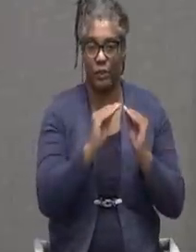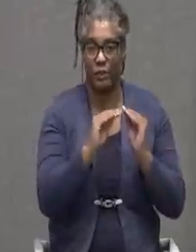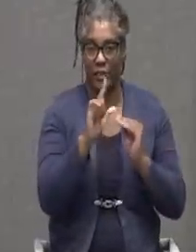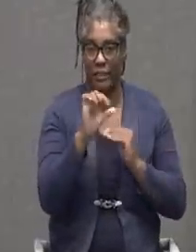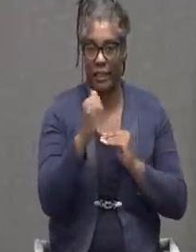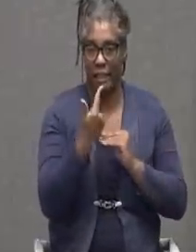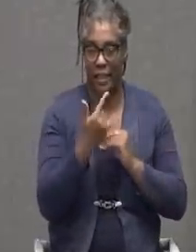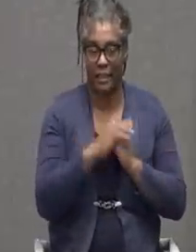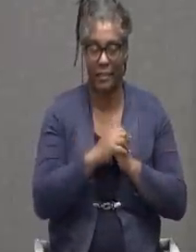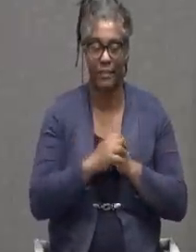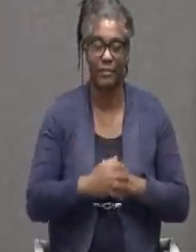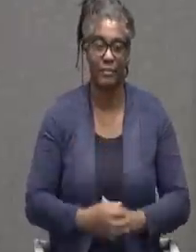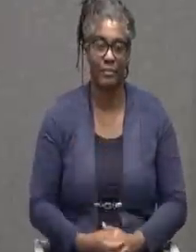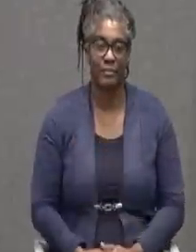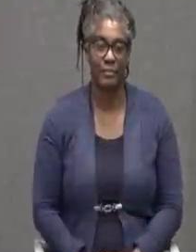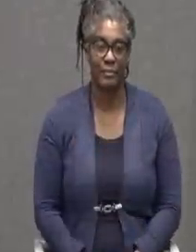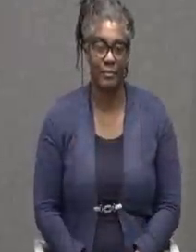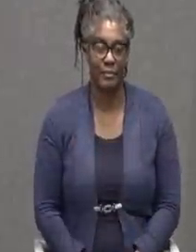All right.